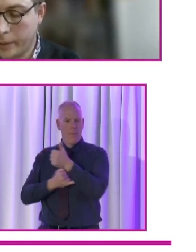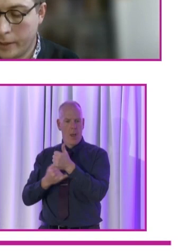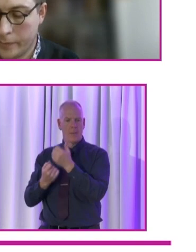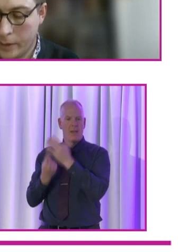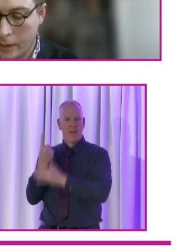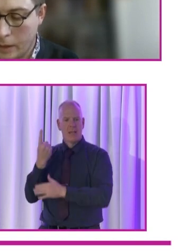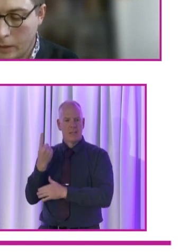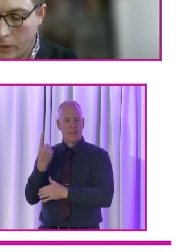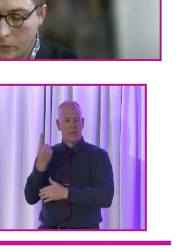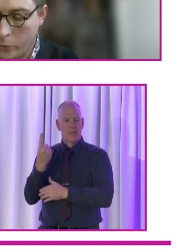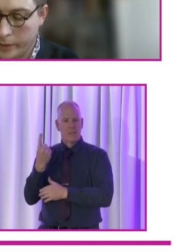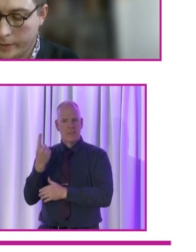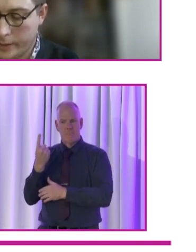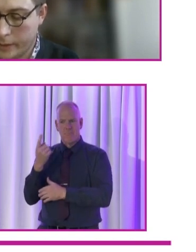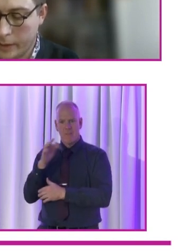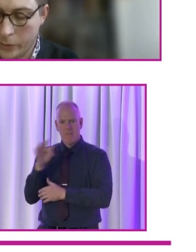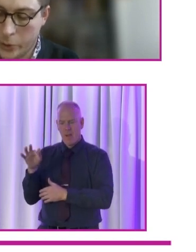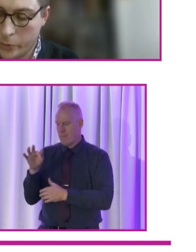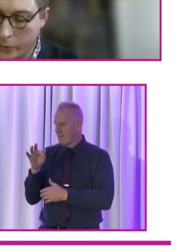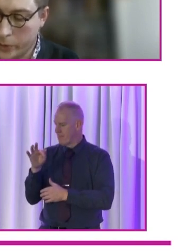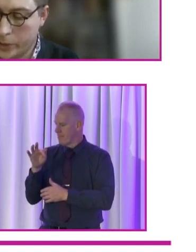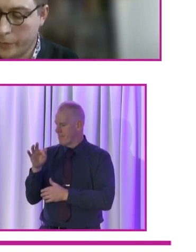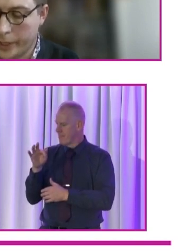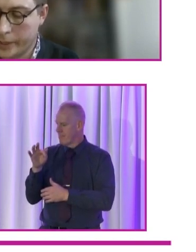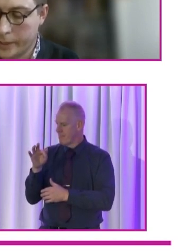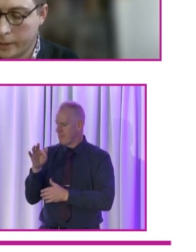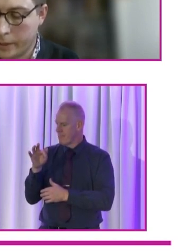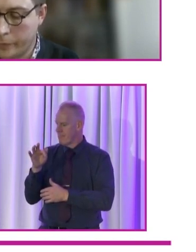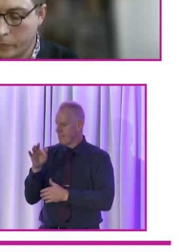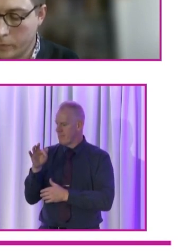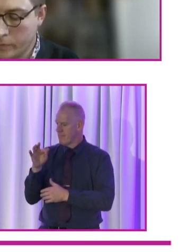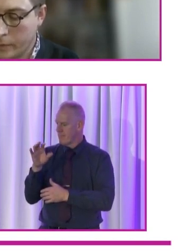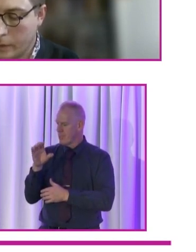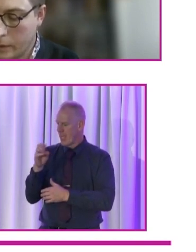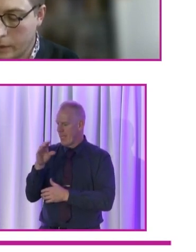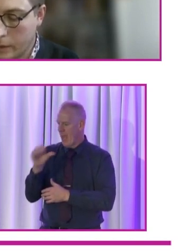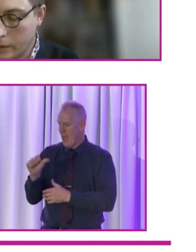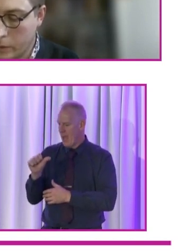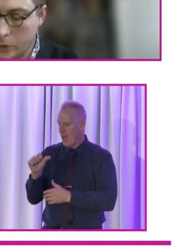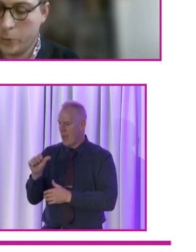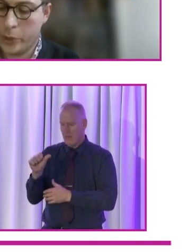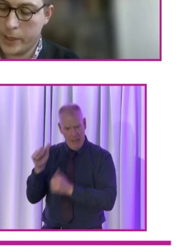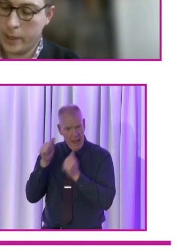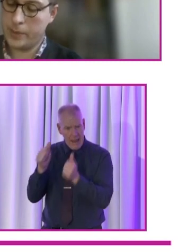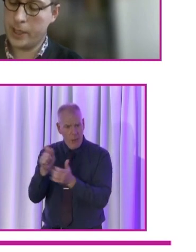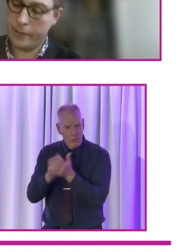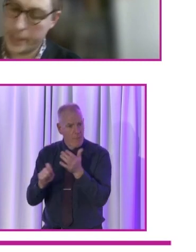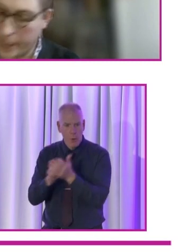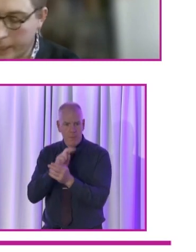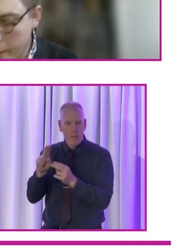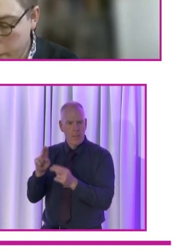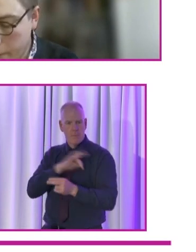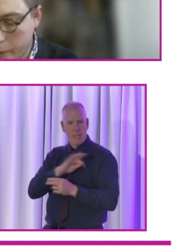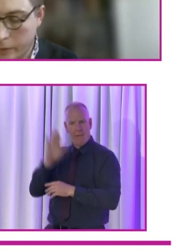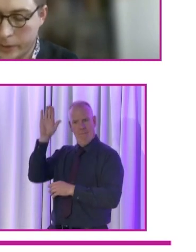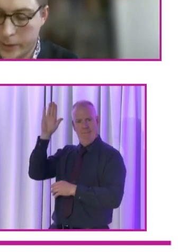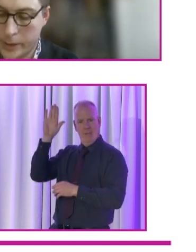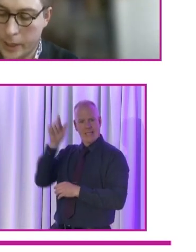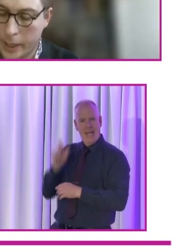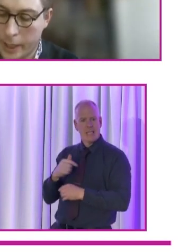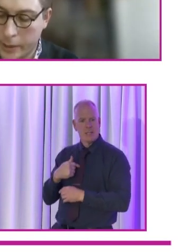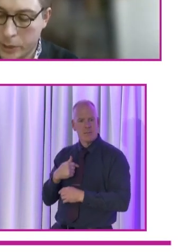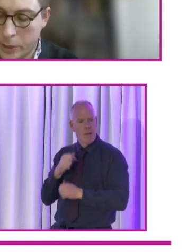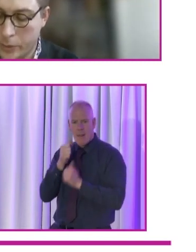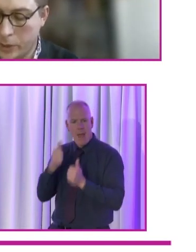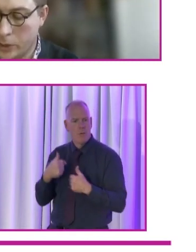from Czechia, who is allowed to vote, but not to present himself as a candidate because